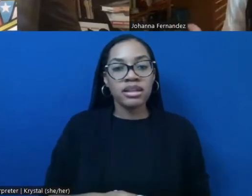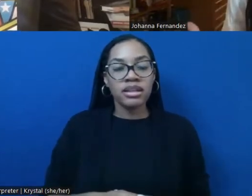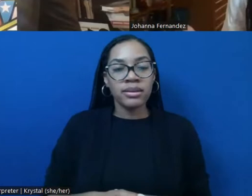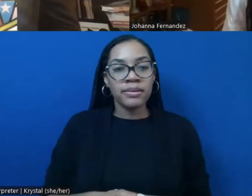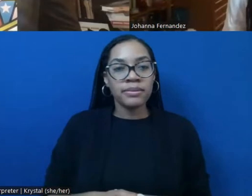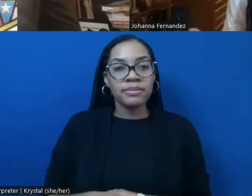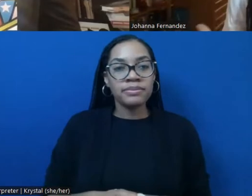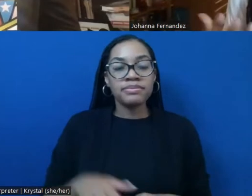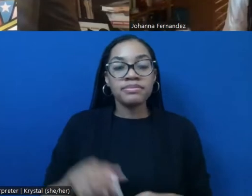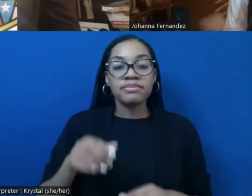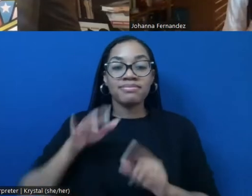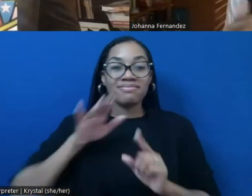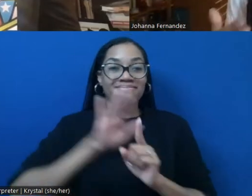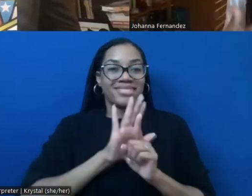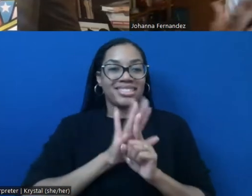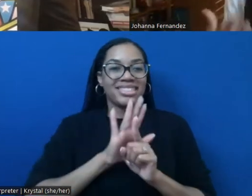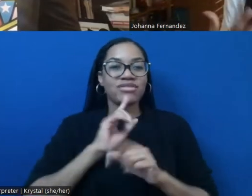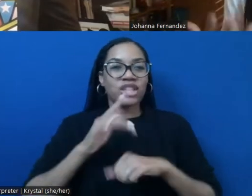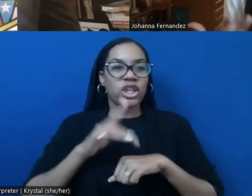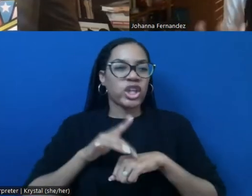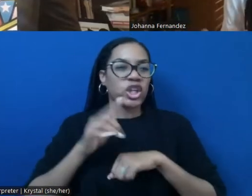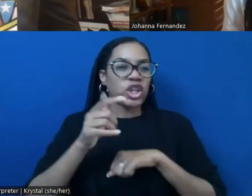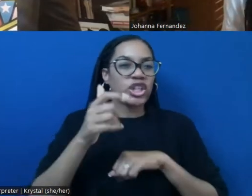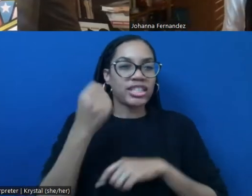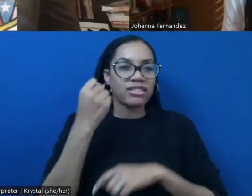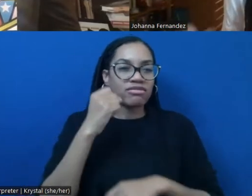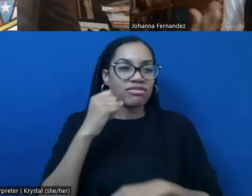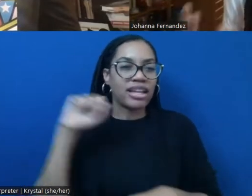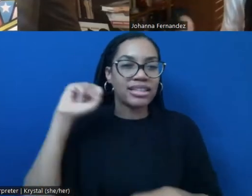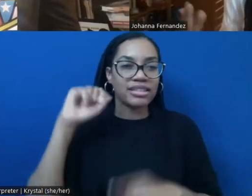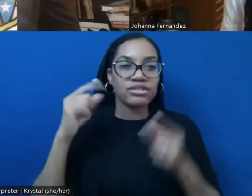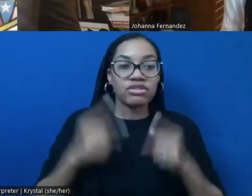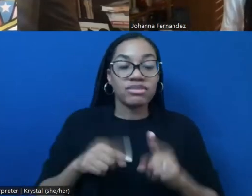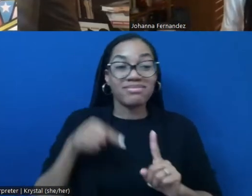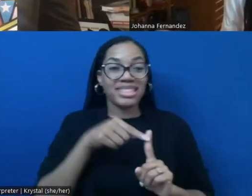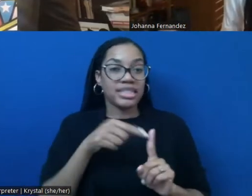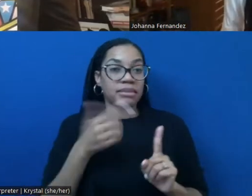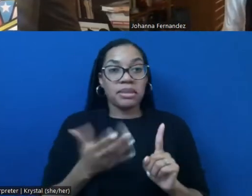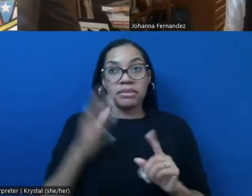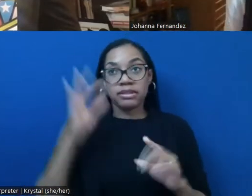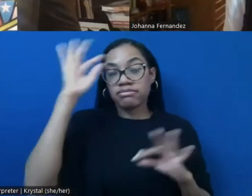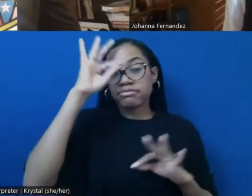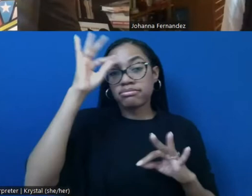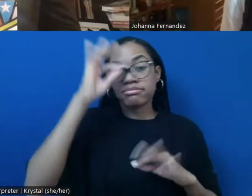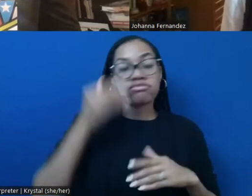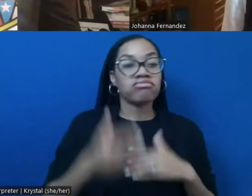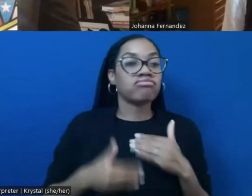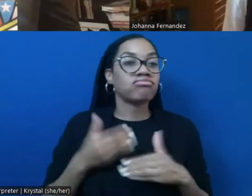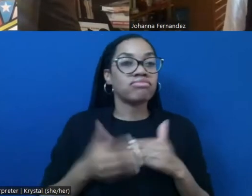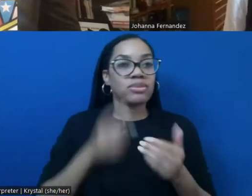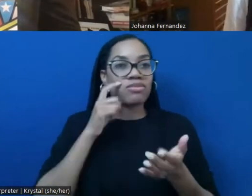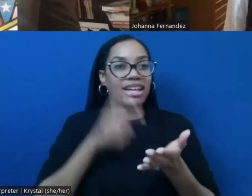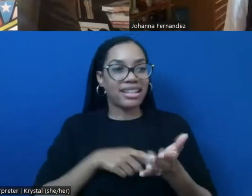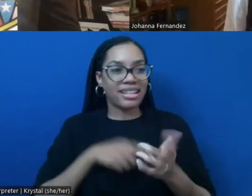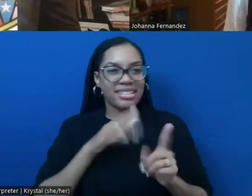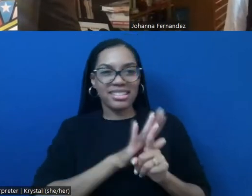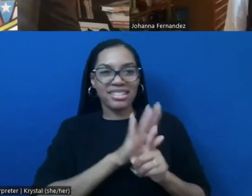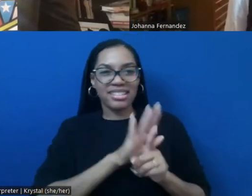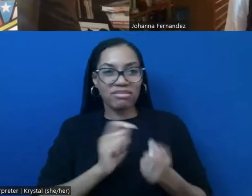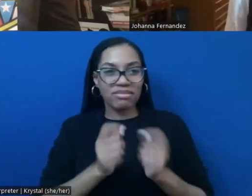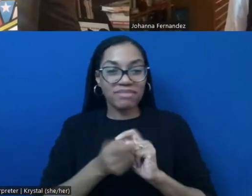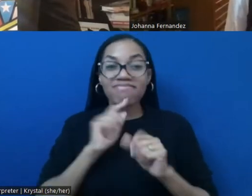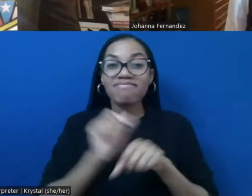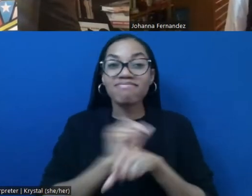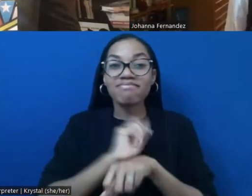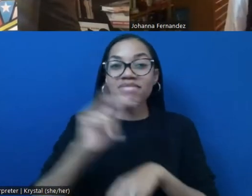radicalization that he experienced, which he probably wasn't aware of as a political transformation? So in